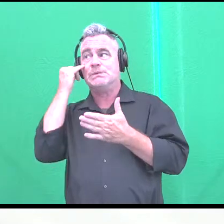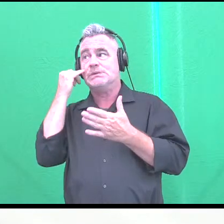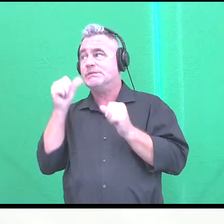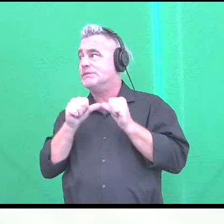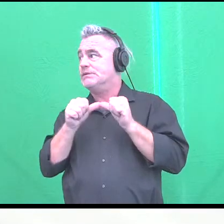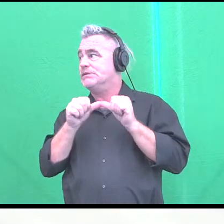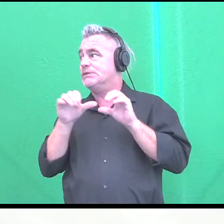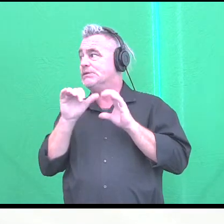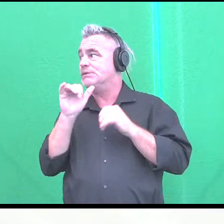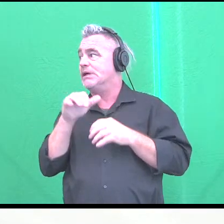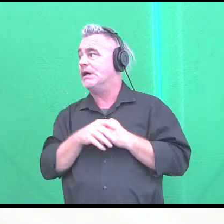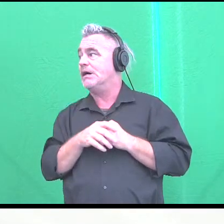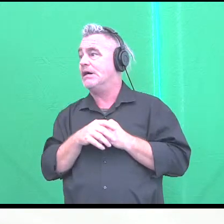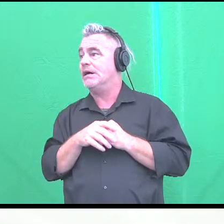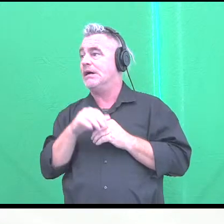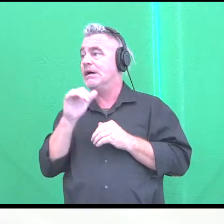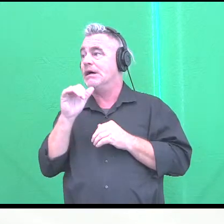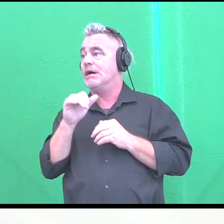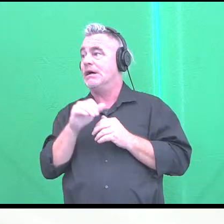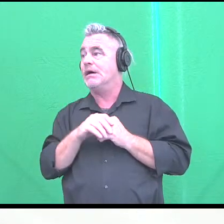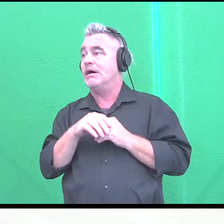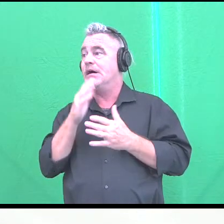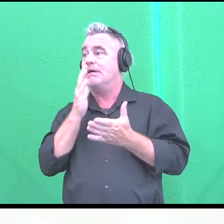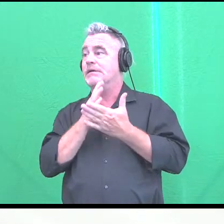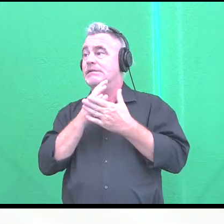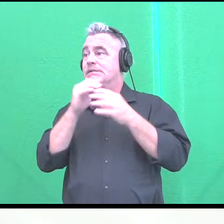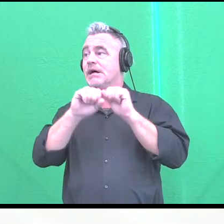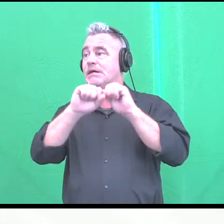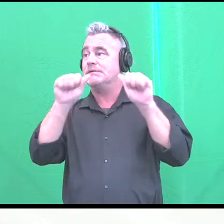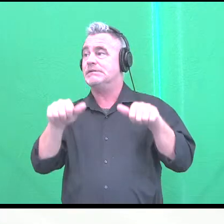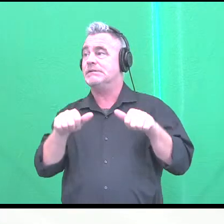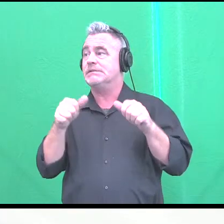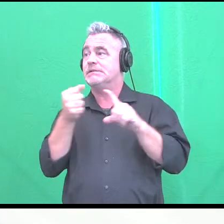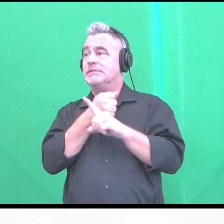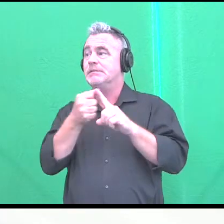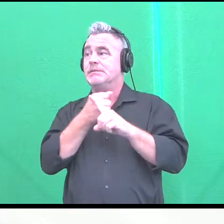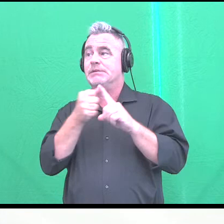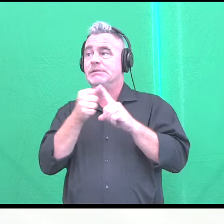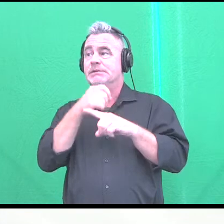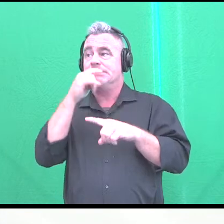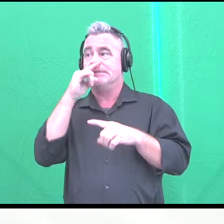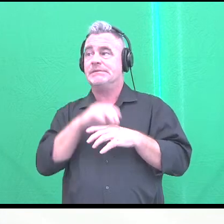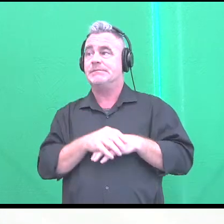and not systemically abuse our children. Thank you.